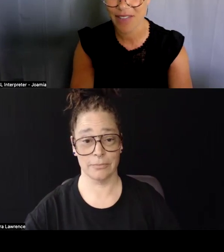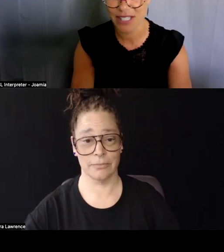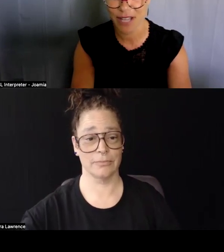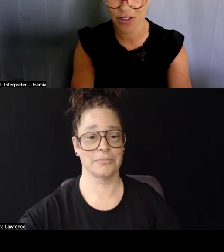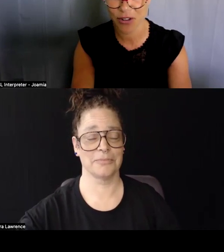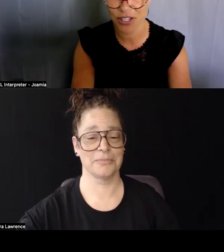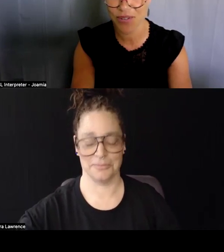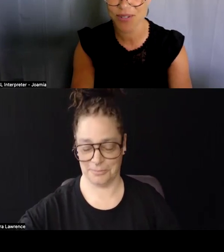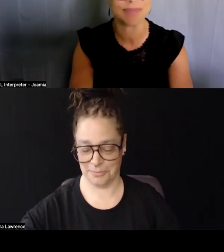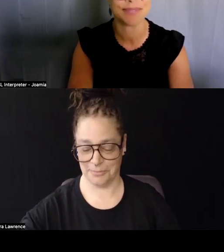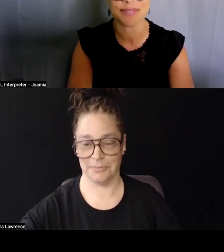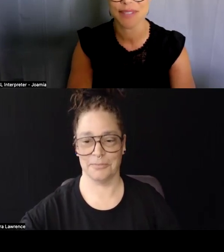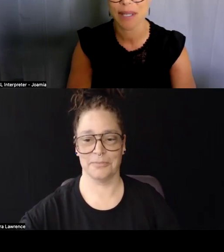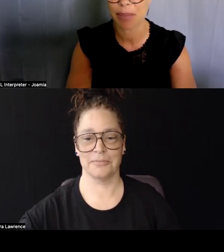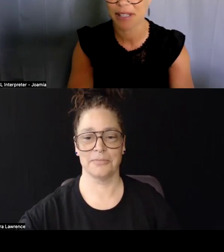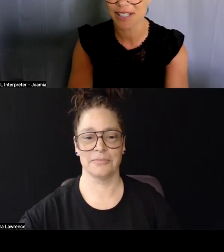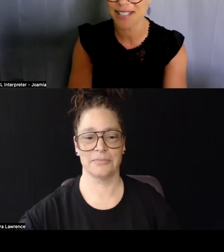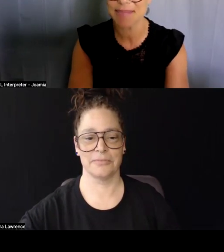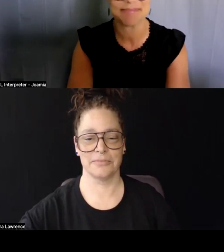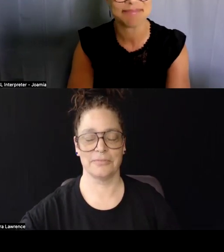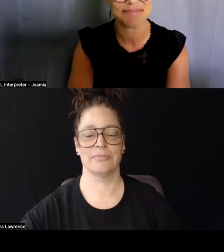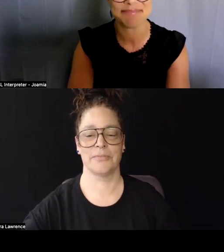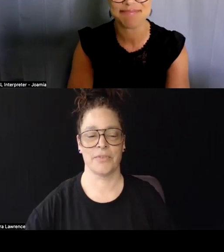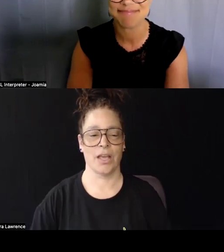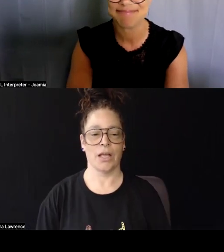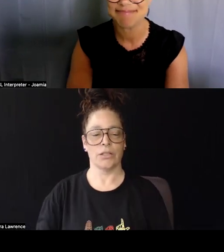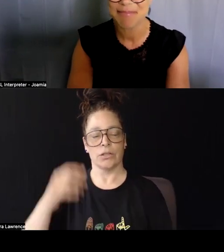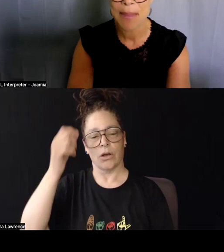Oh, we're having some technical issues. I apologize.